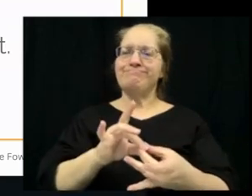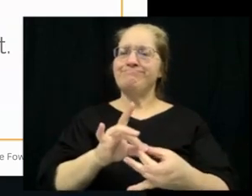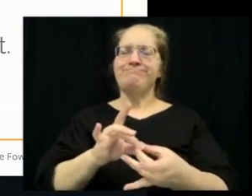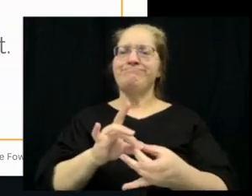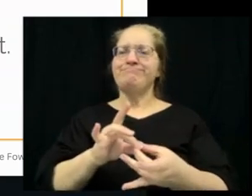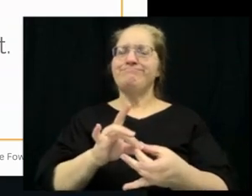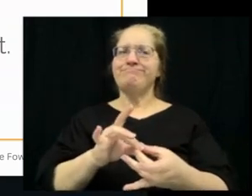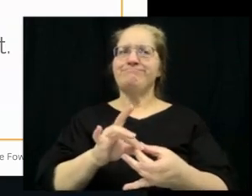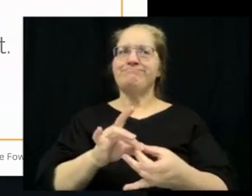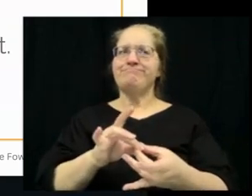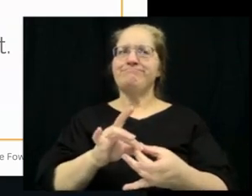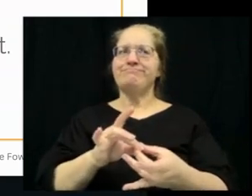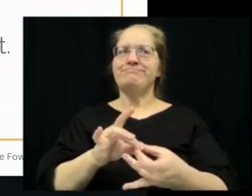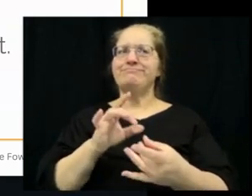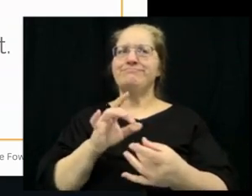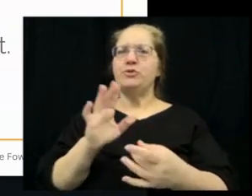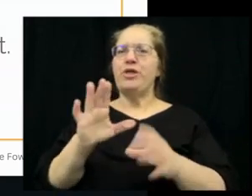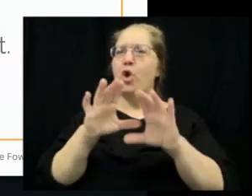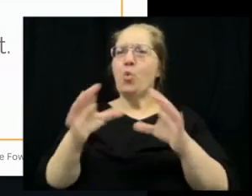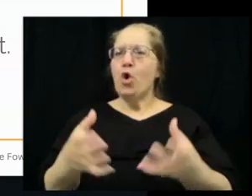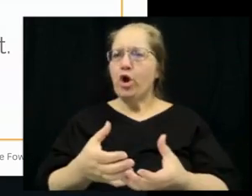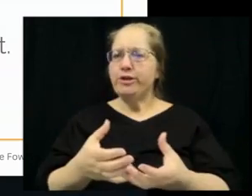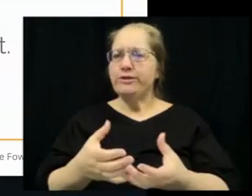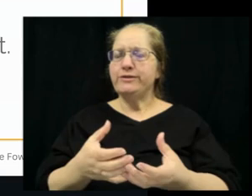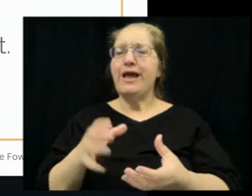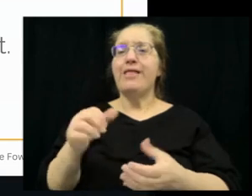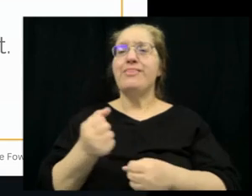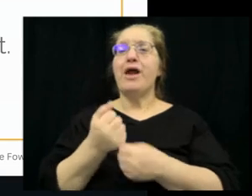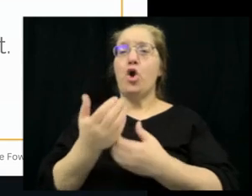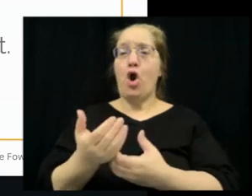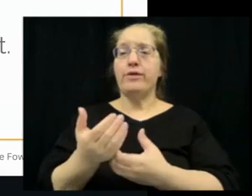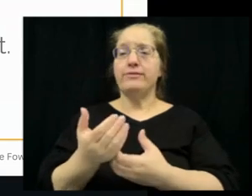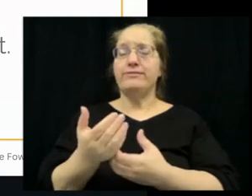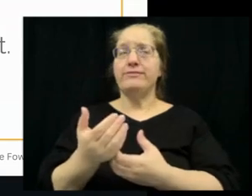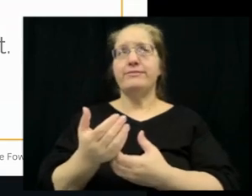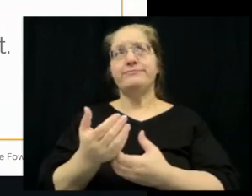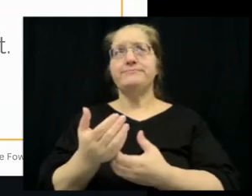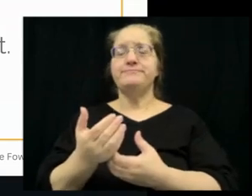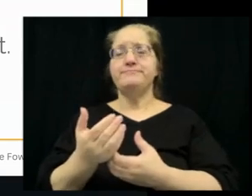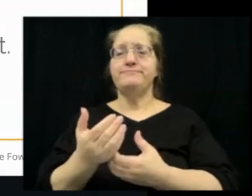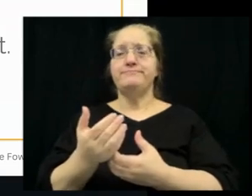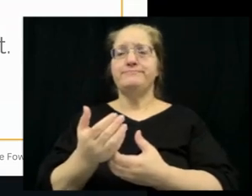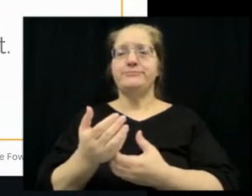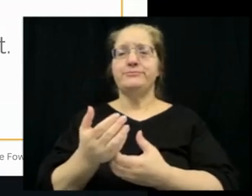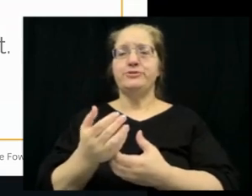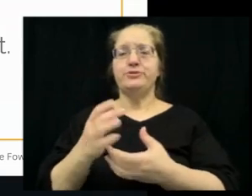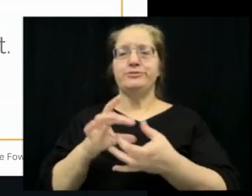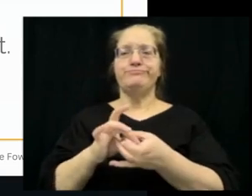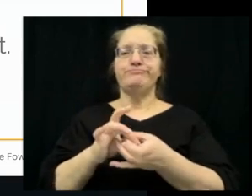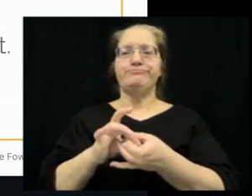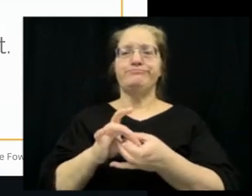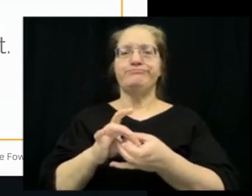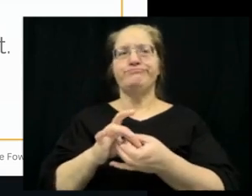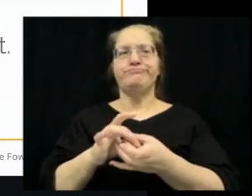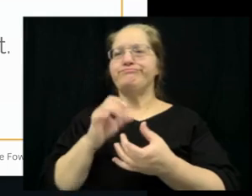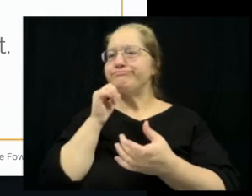are attached to the world that they're in. And that causes them to disengage.